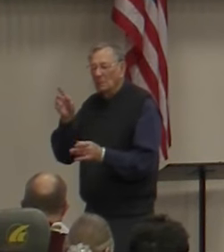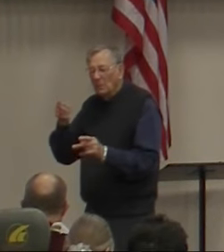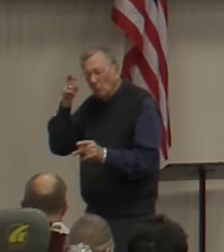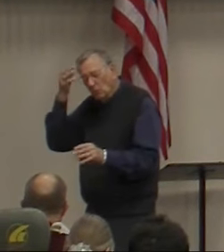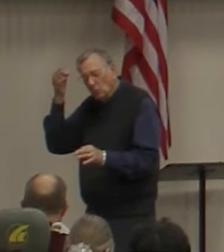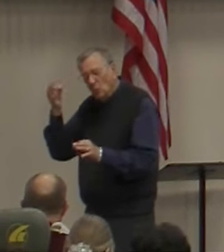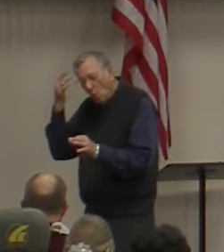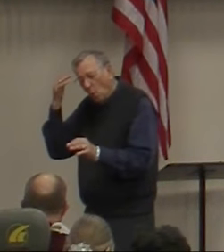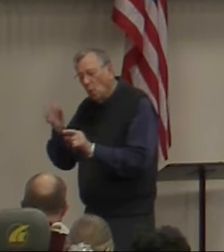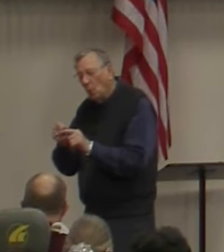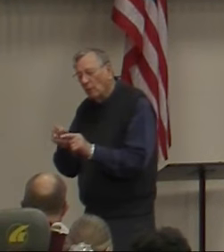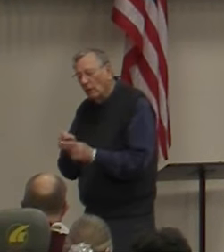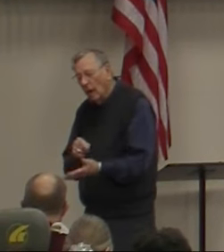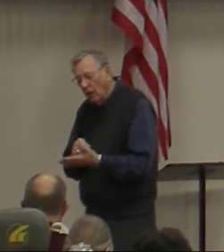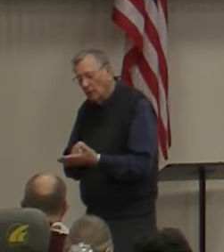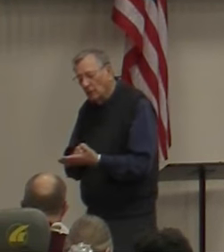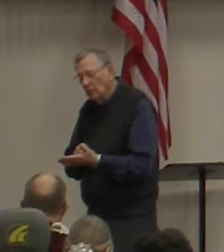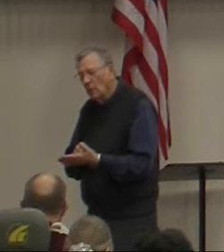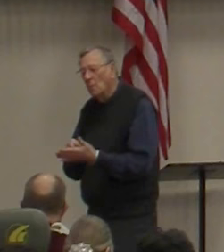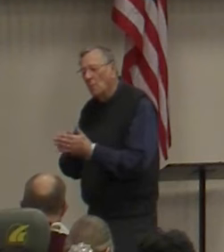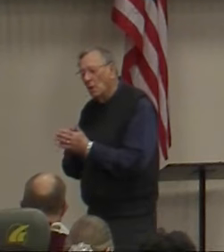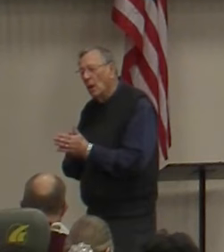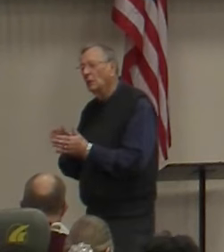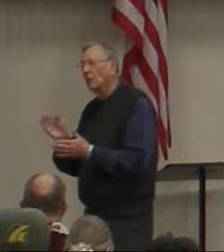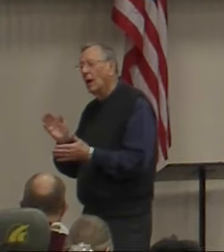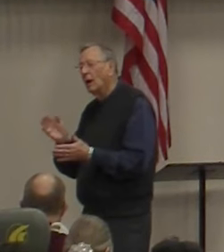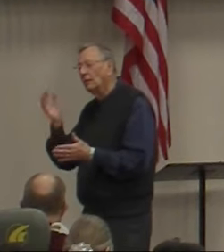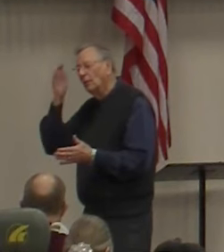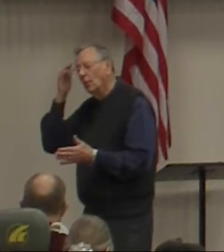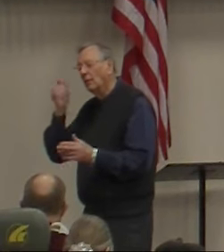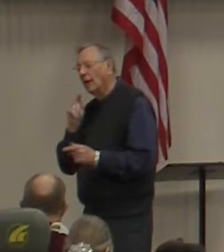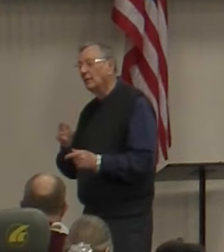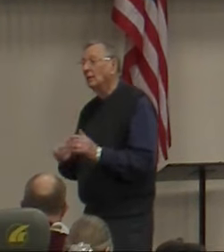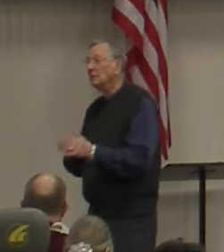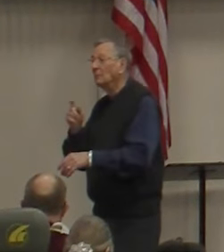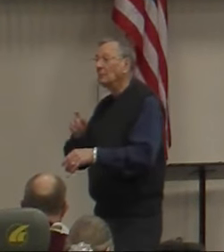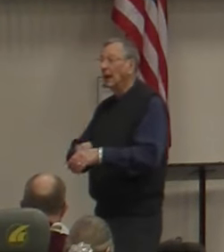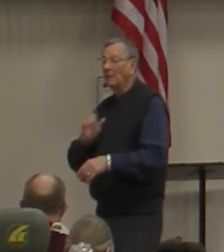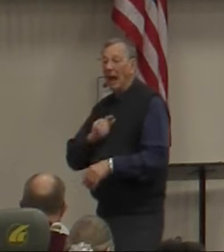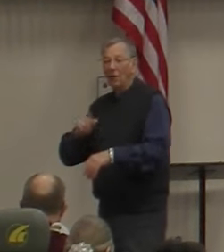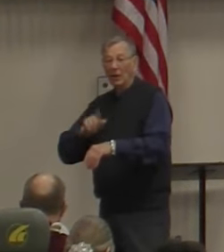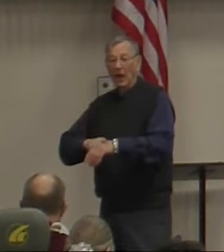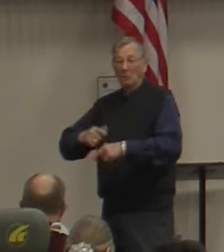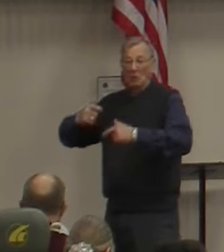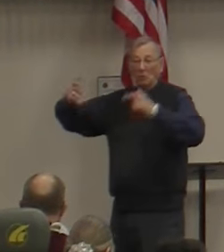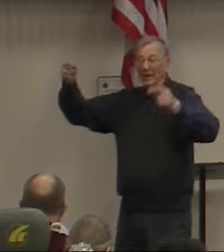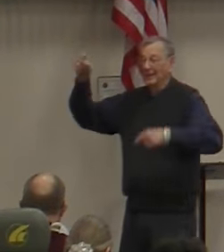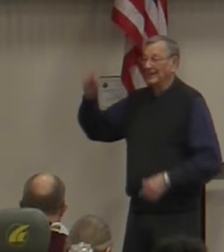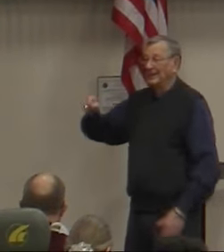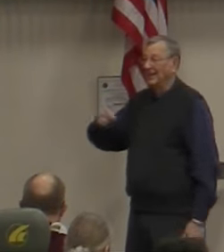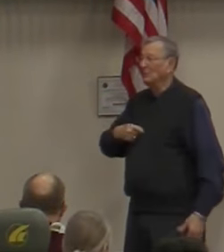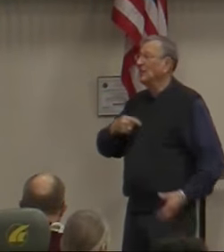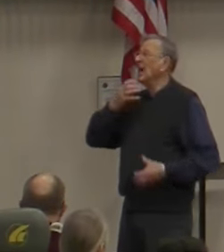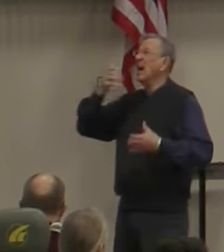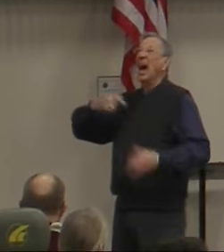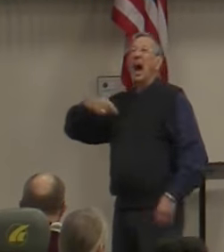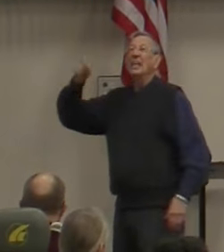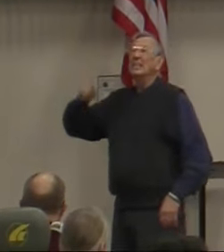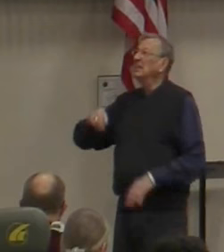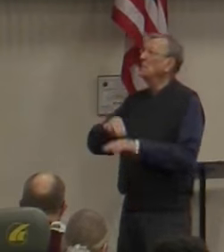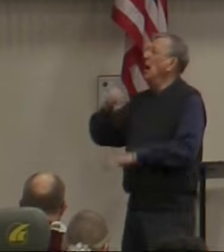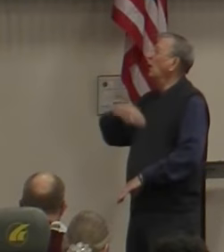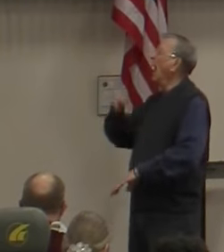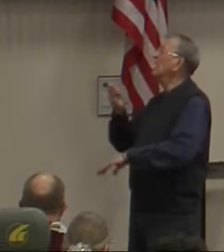God, through praying to God. Sometimes in our time of greatest needs, we start screaming out, we need